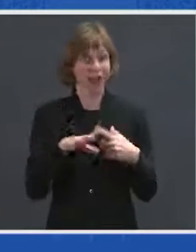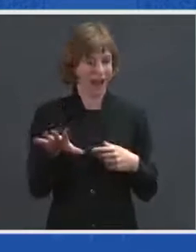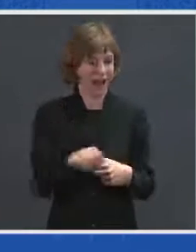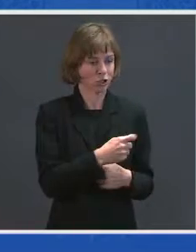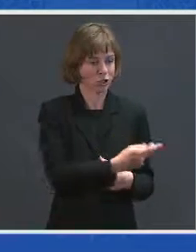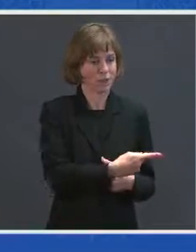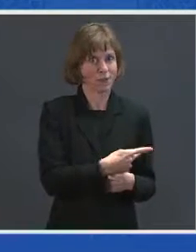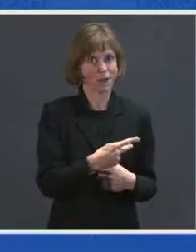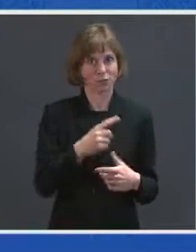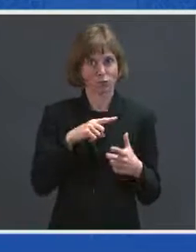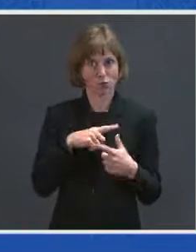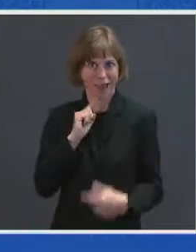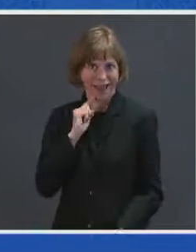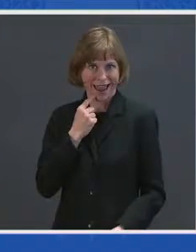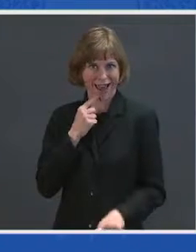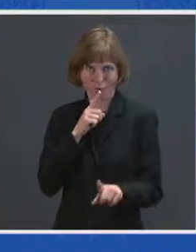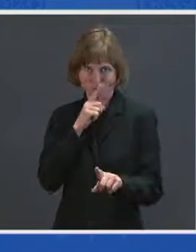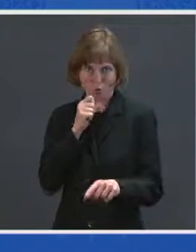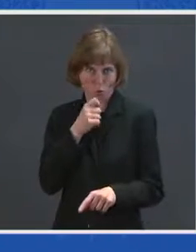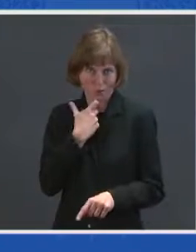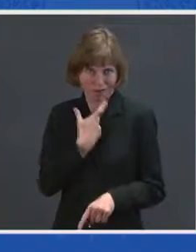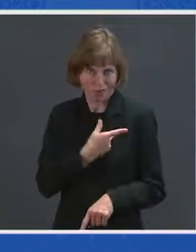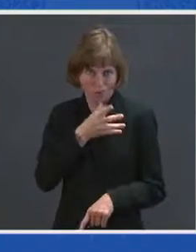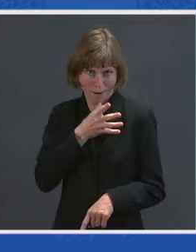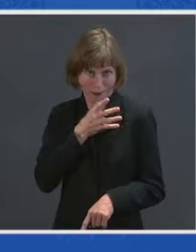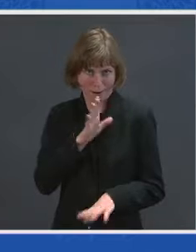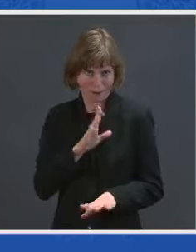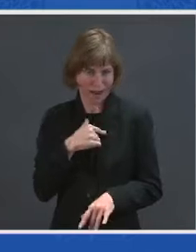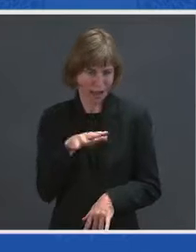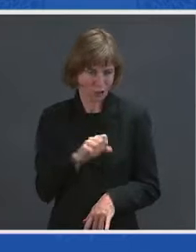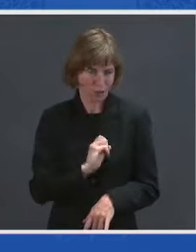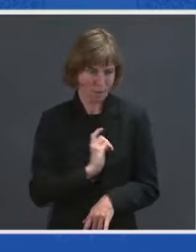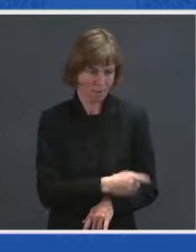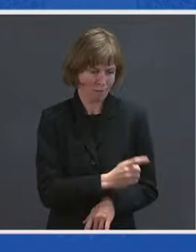candy, don't tell their mom. I took them for candy at a